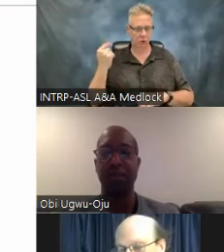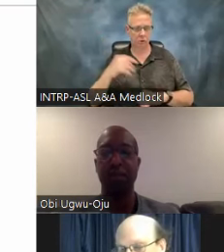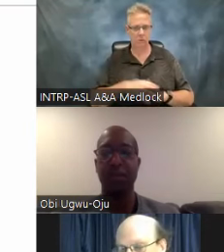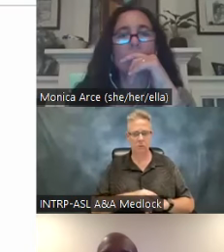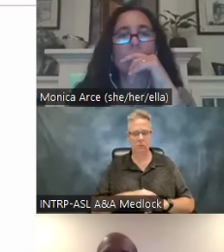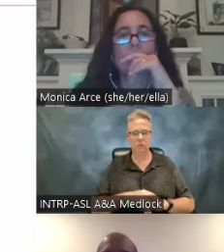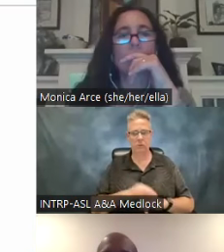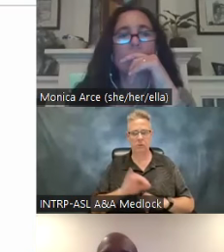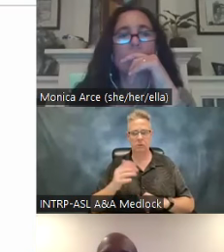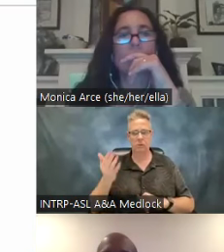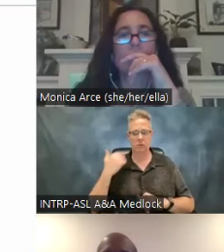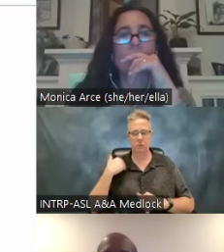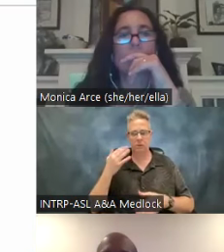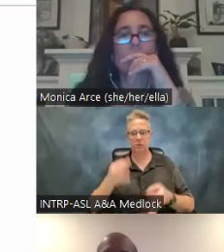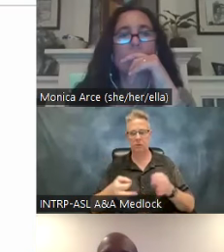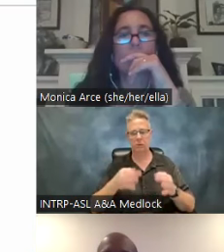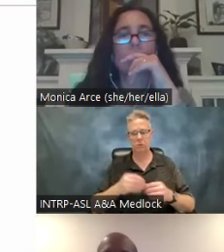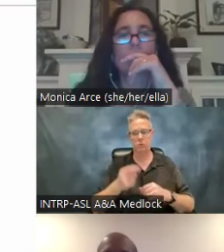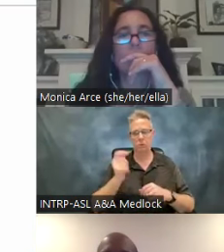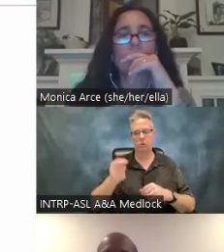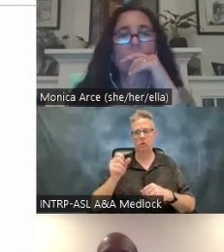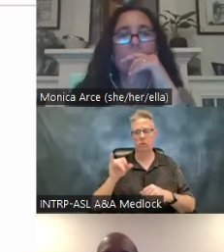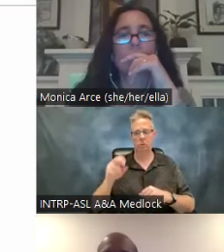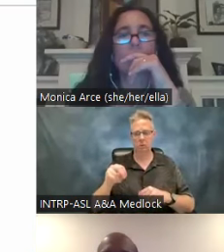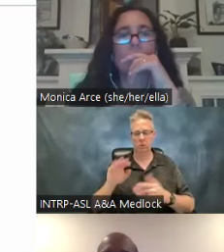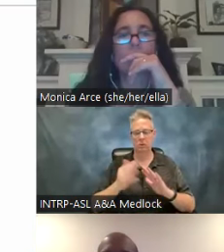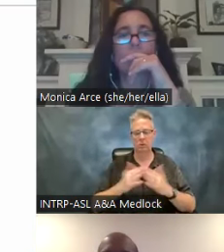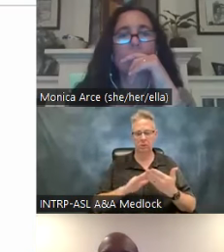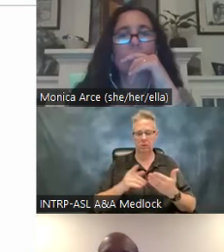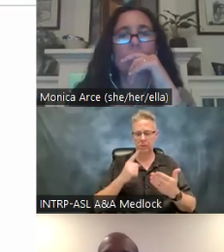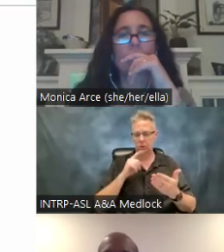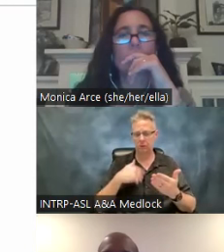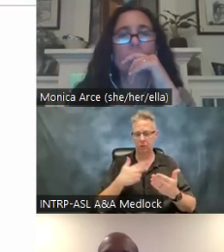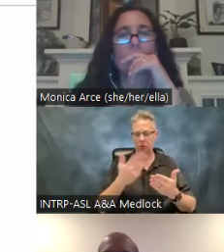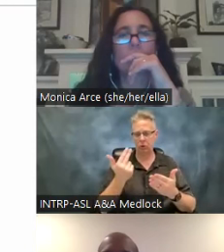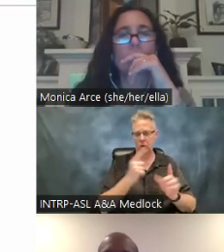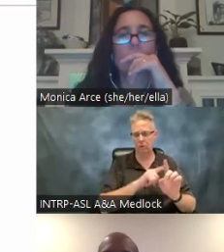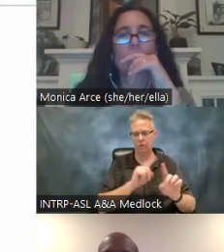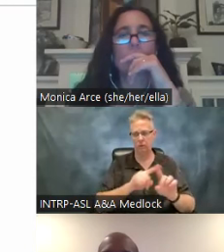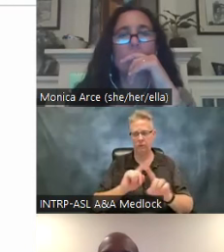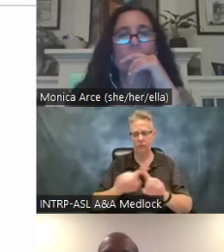At the last hearing in front of Judge Simon, the city said that they have 13 different